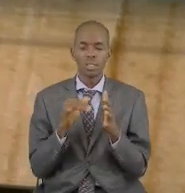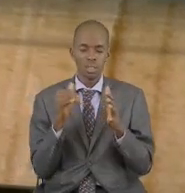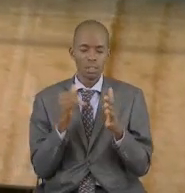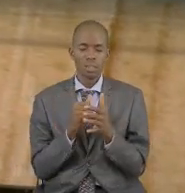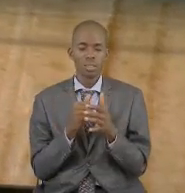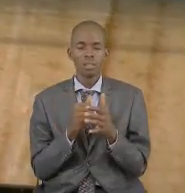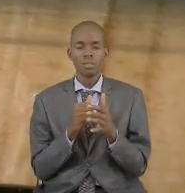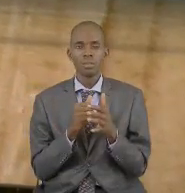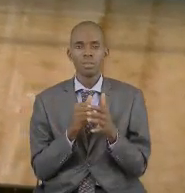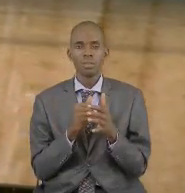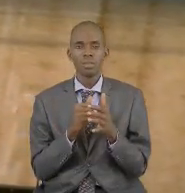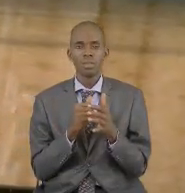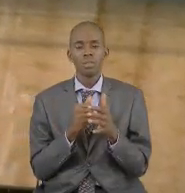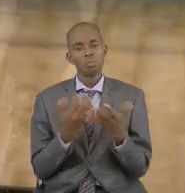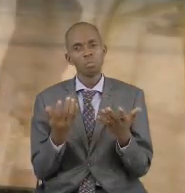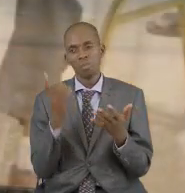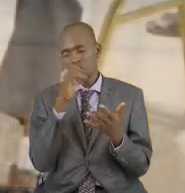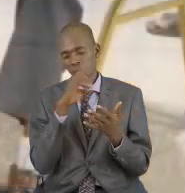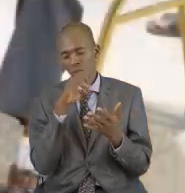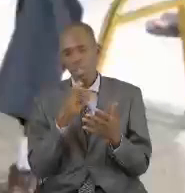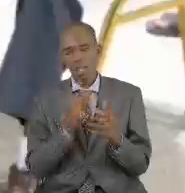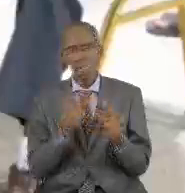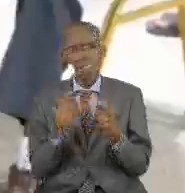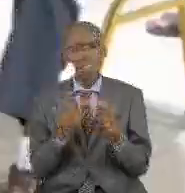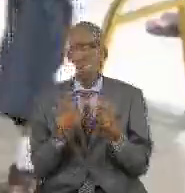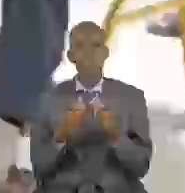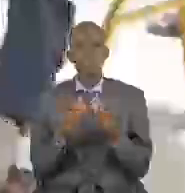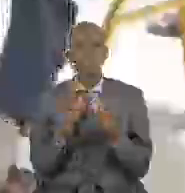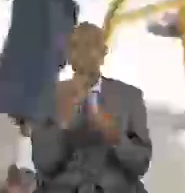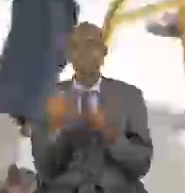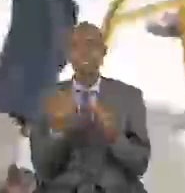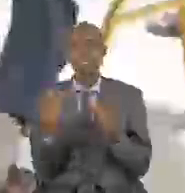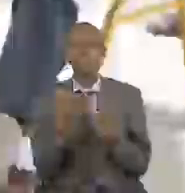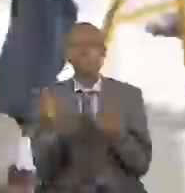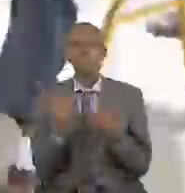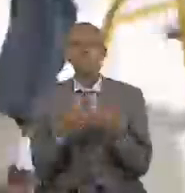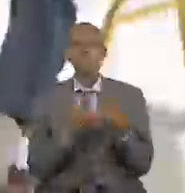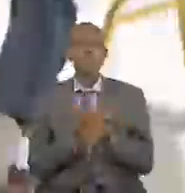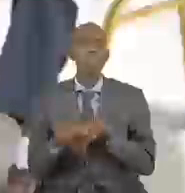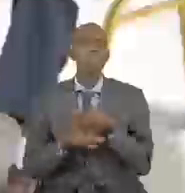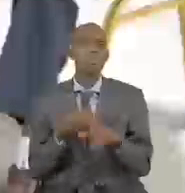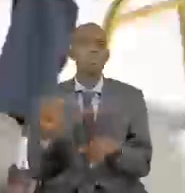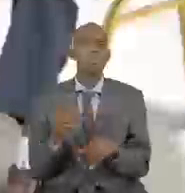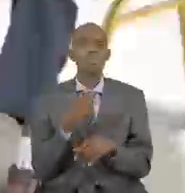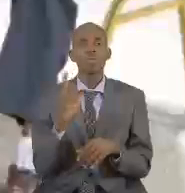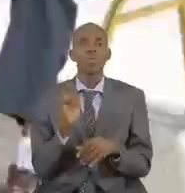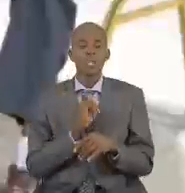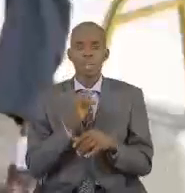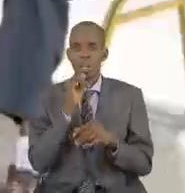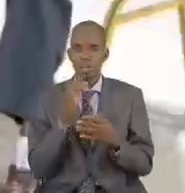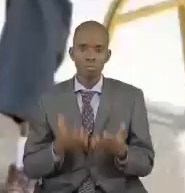I didn't adulterate it, I didn't do anything to deceive anyone. I'm raised up for